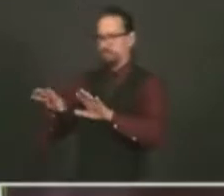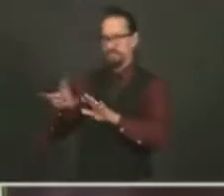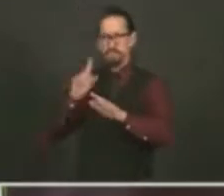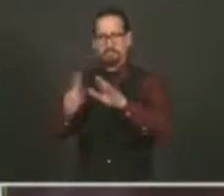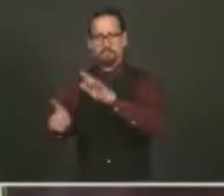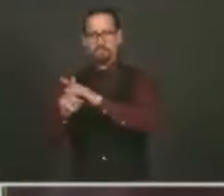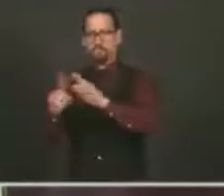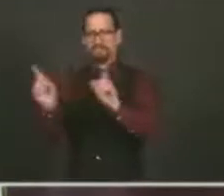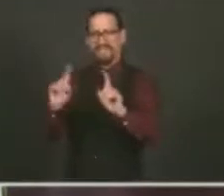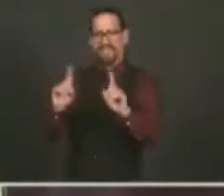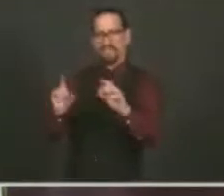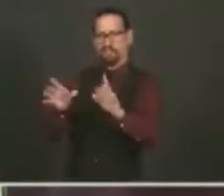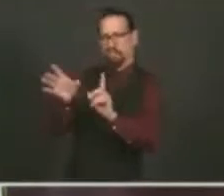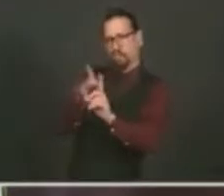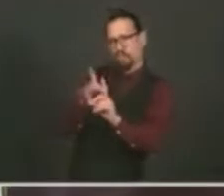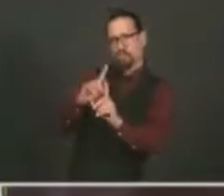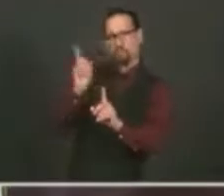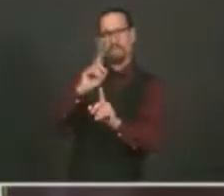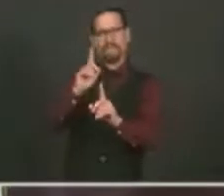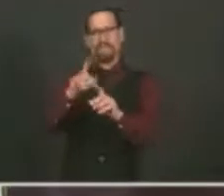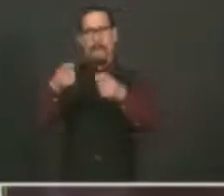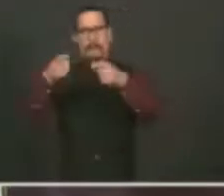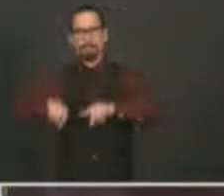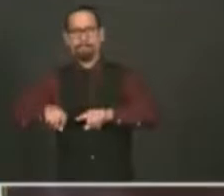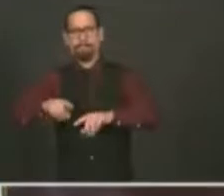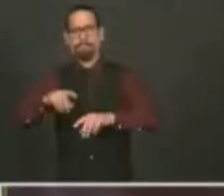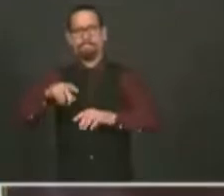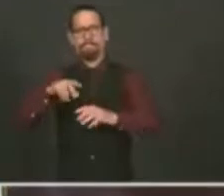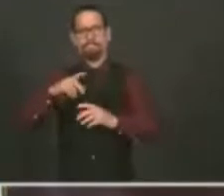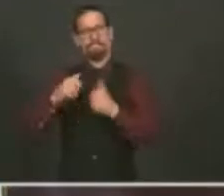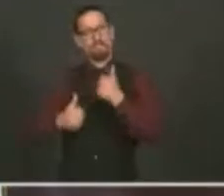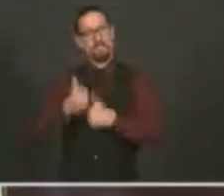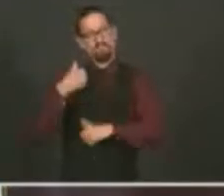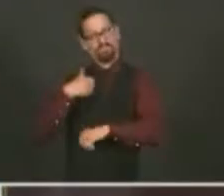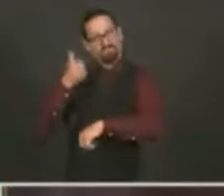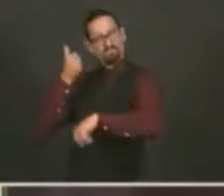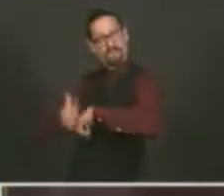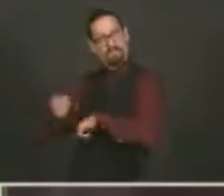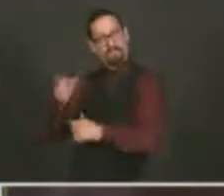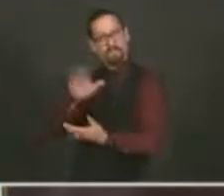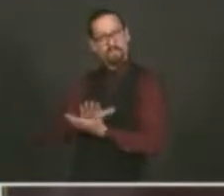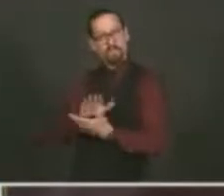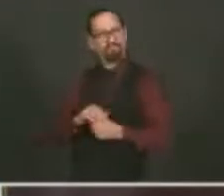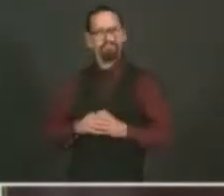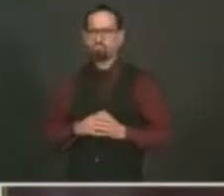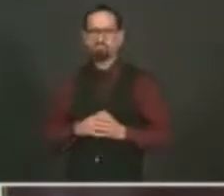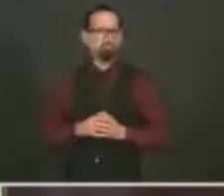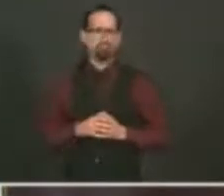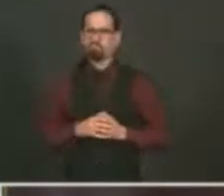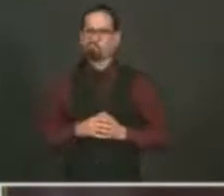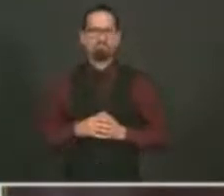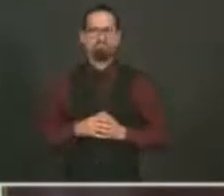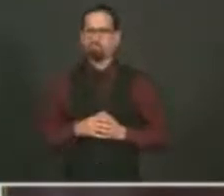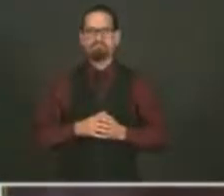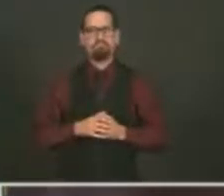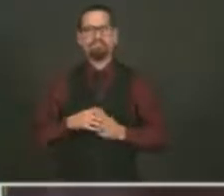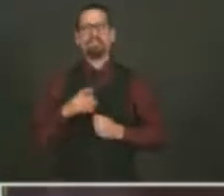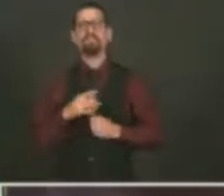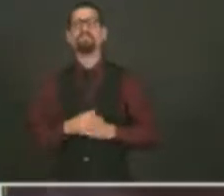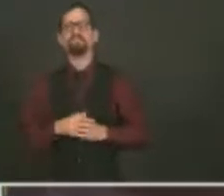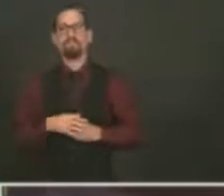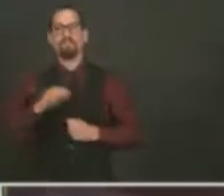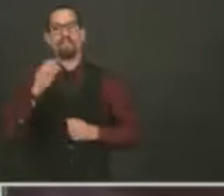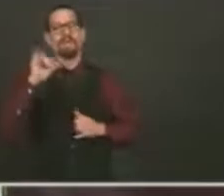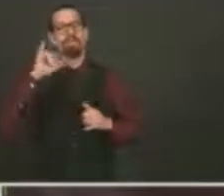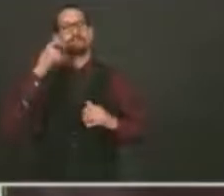that schools are not the place where super spreading can occur along with knowing that the systems are